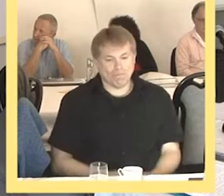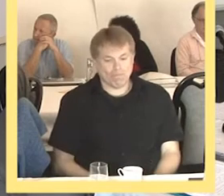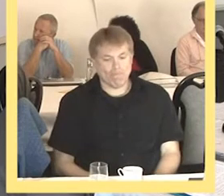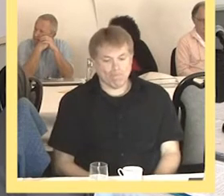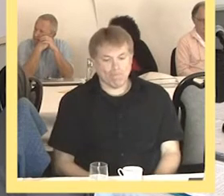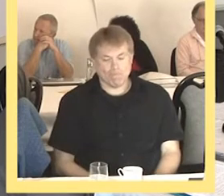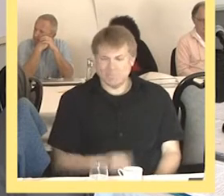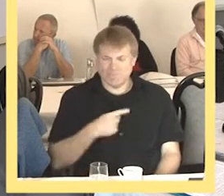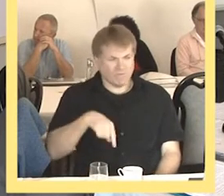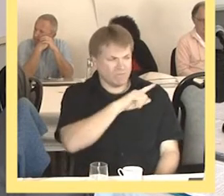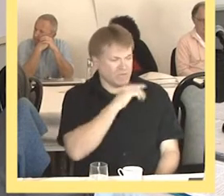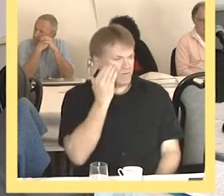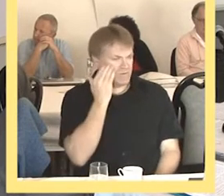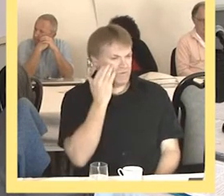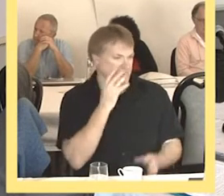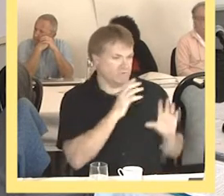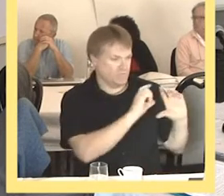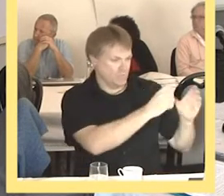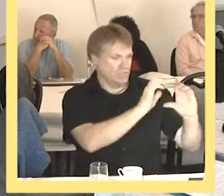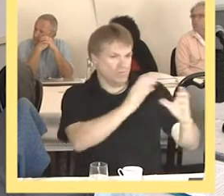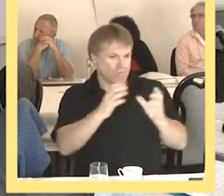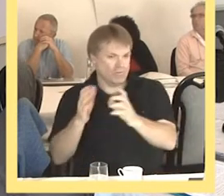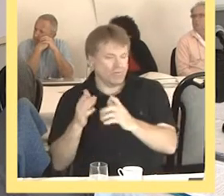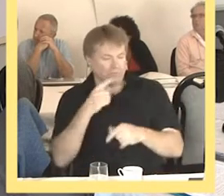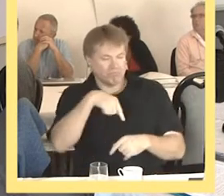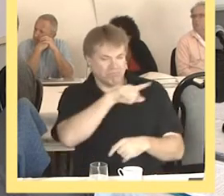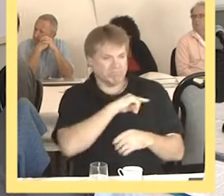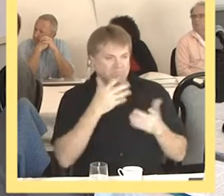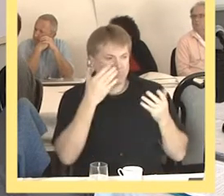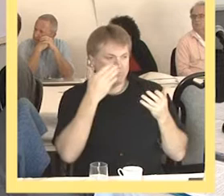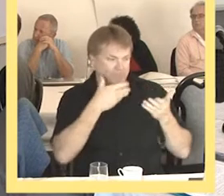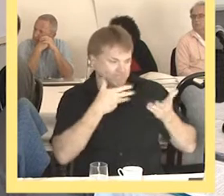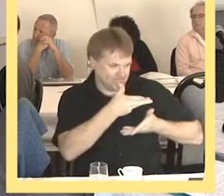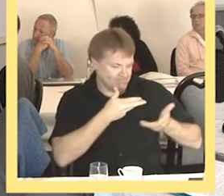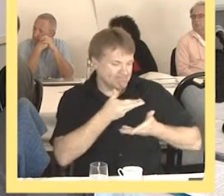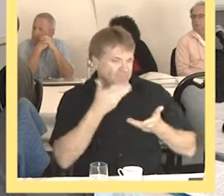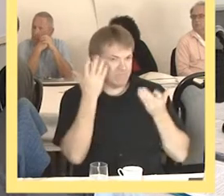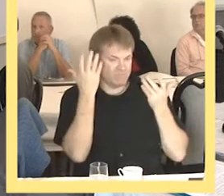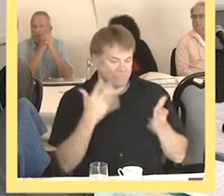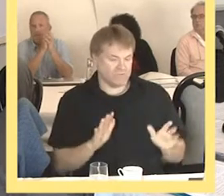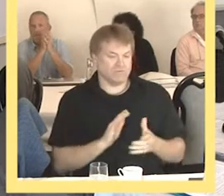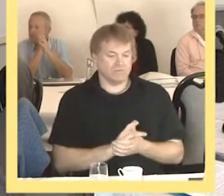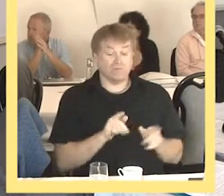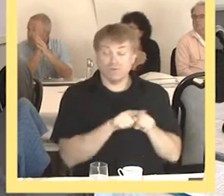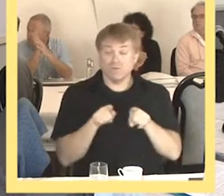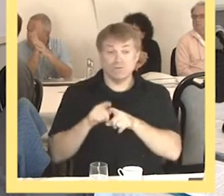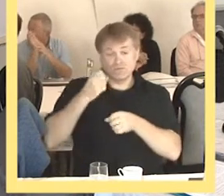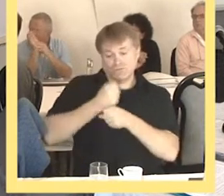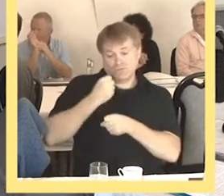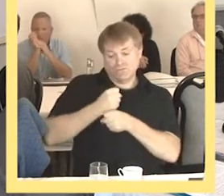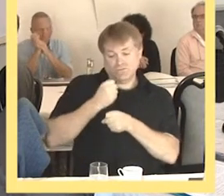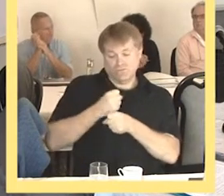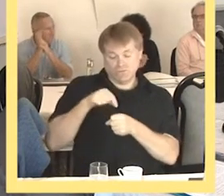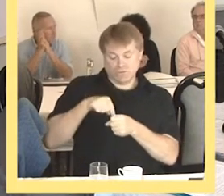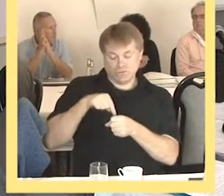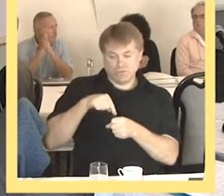So the last point is that on-the-job training, I think, is something that are